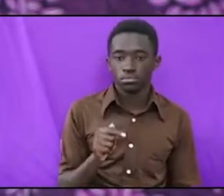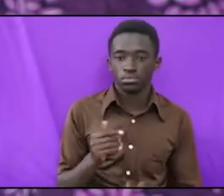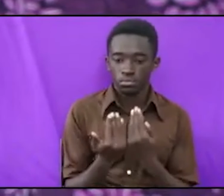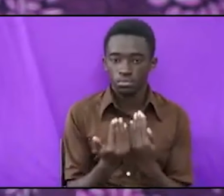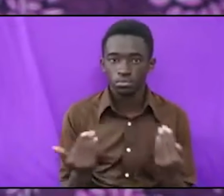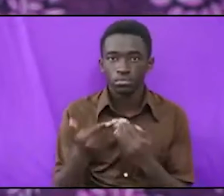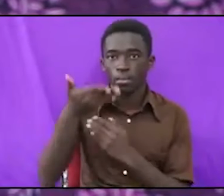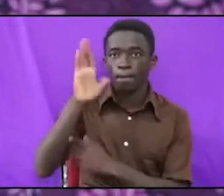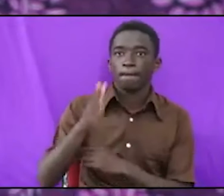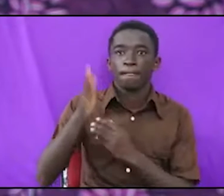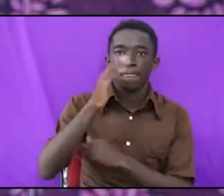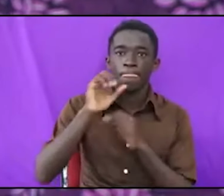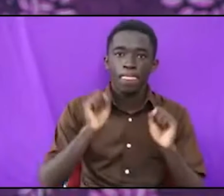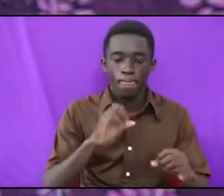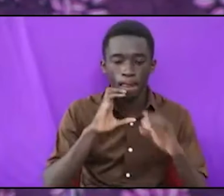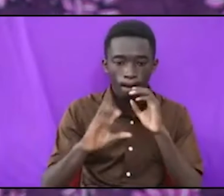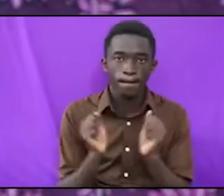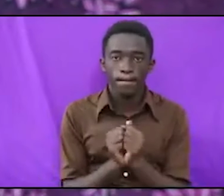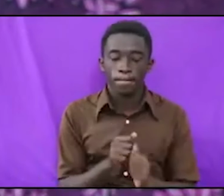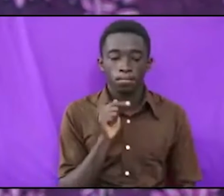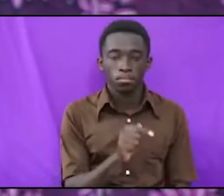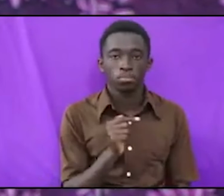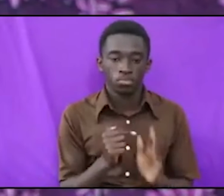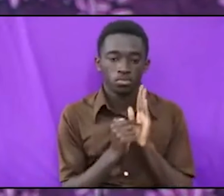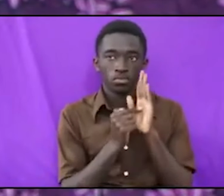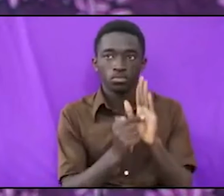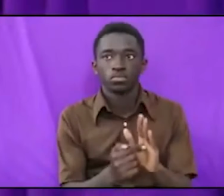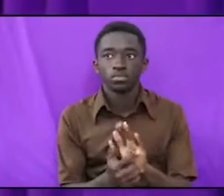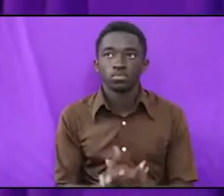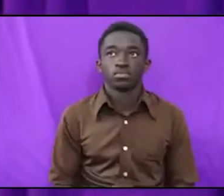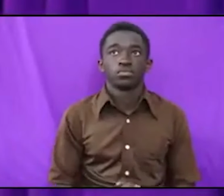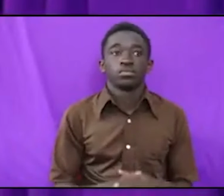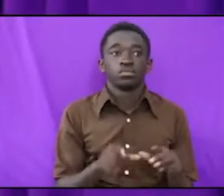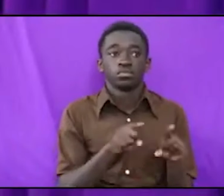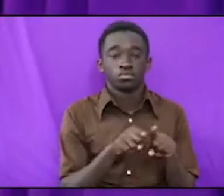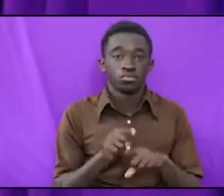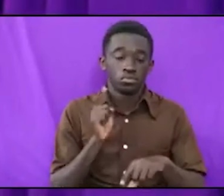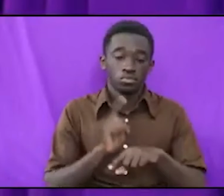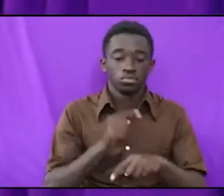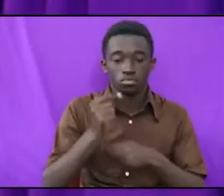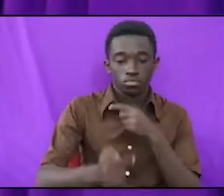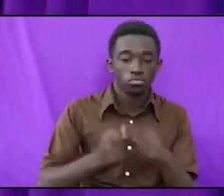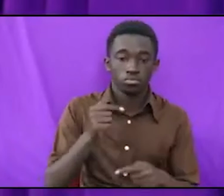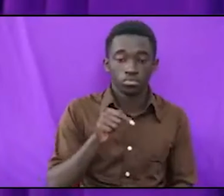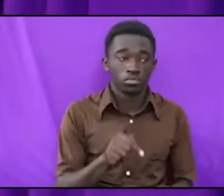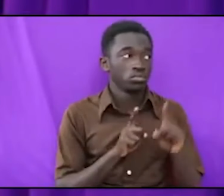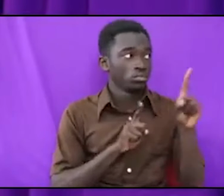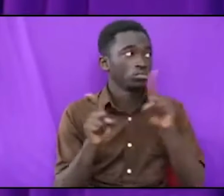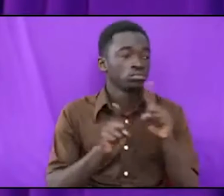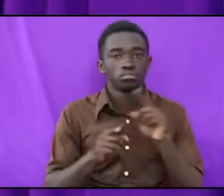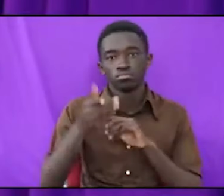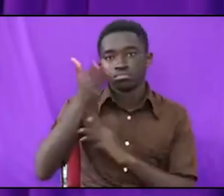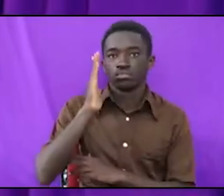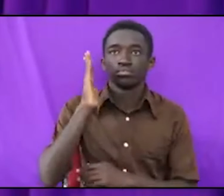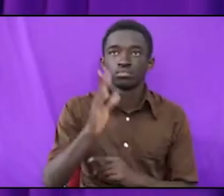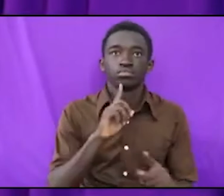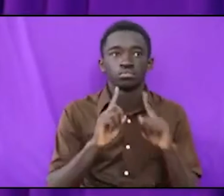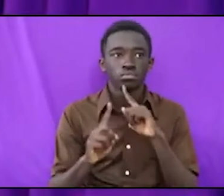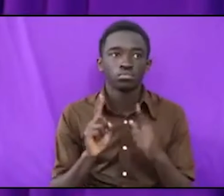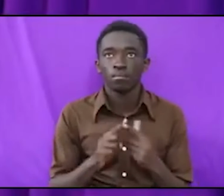able to whisper to him, to show him. As you walk through this journey, I pray that God will whisper to you, Bwana